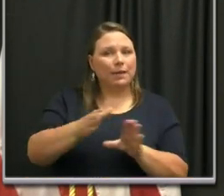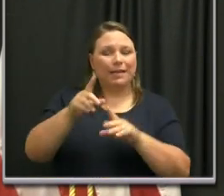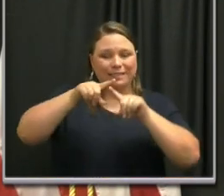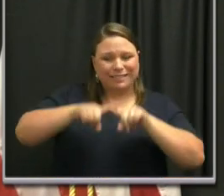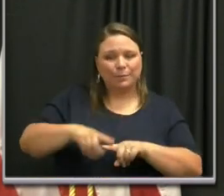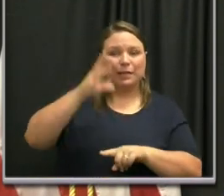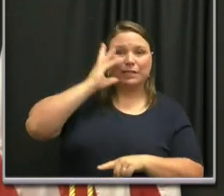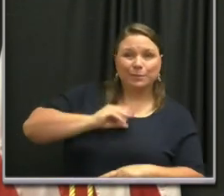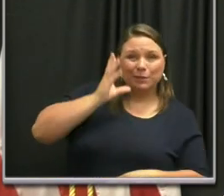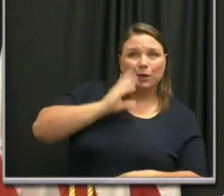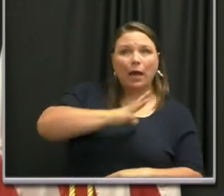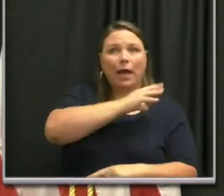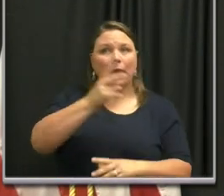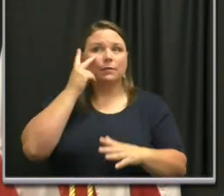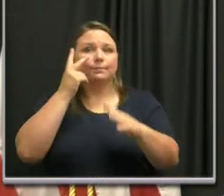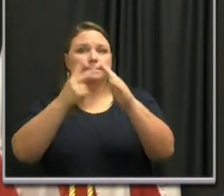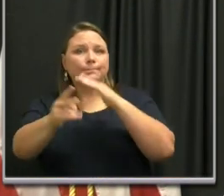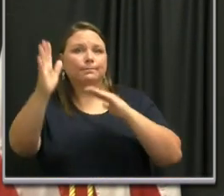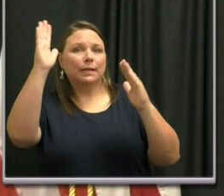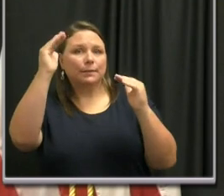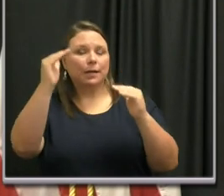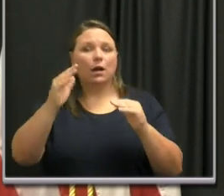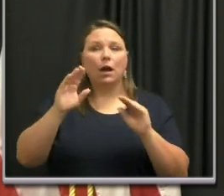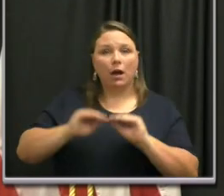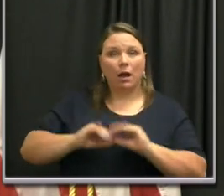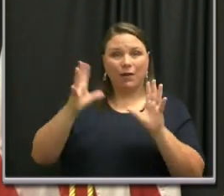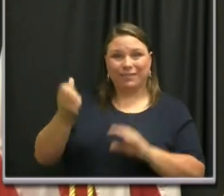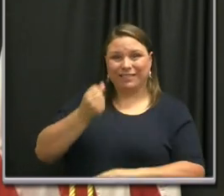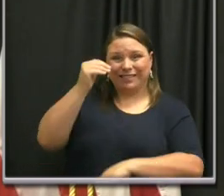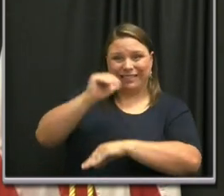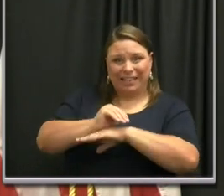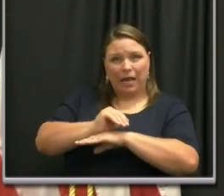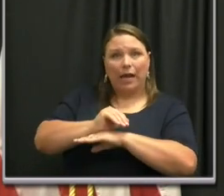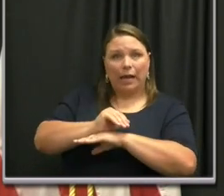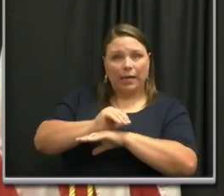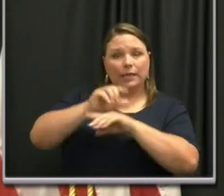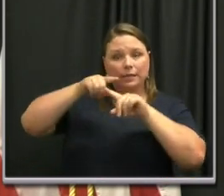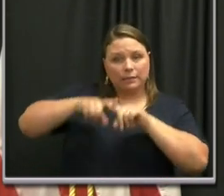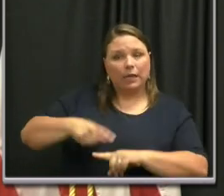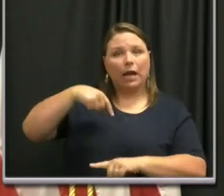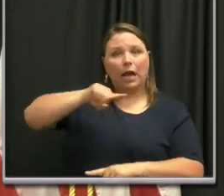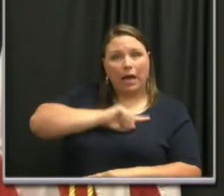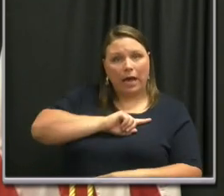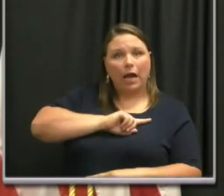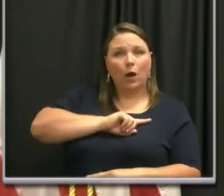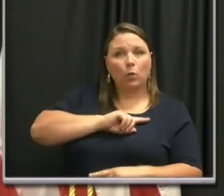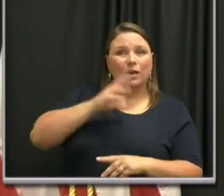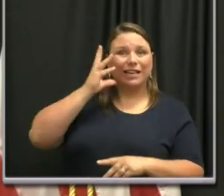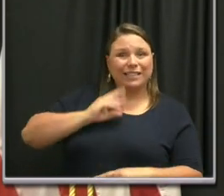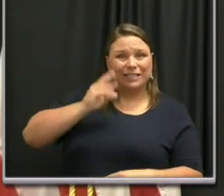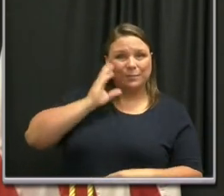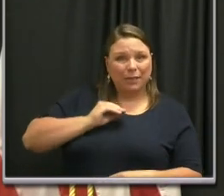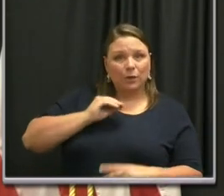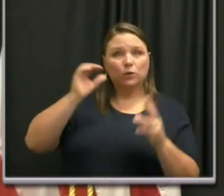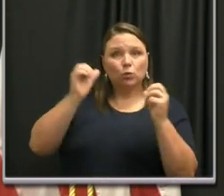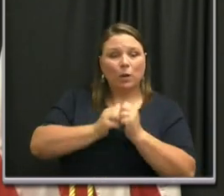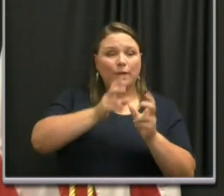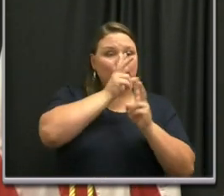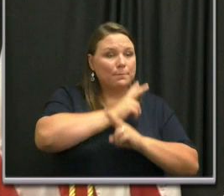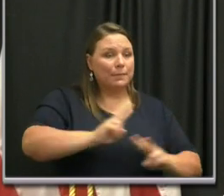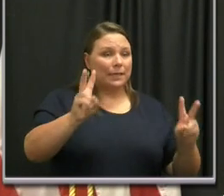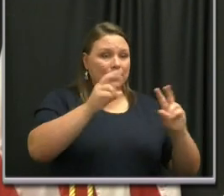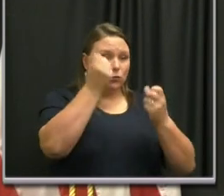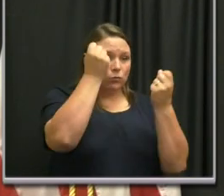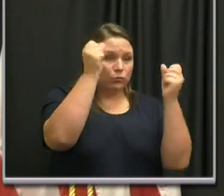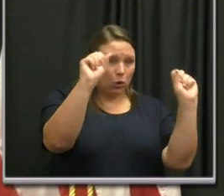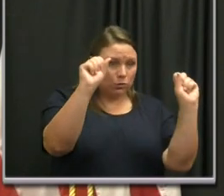and our expectations. And then obviously Saturday night, based on the experience that we've had here in Nashville, the peaceful protest, we geared